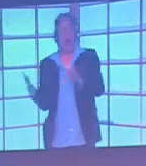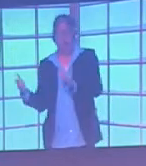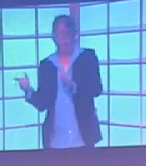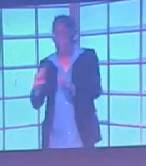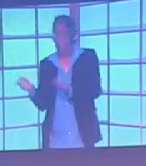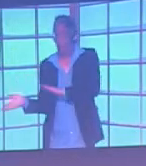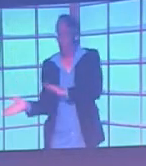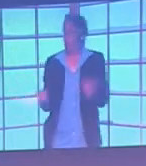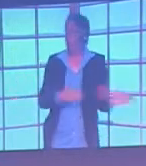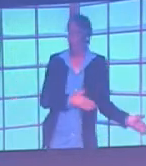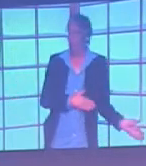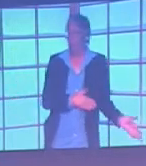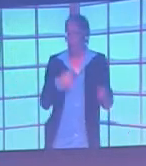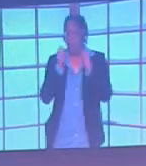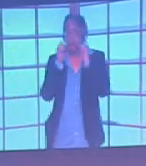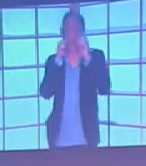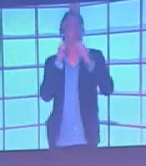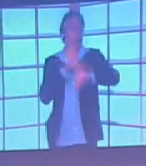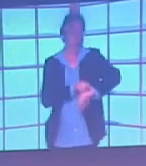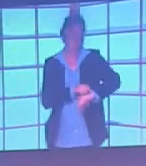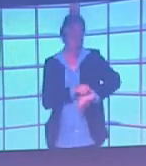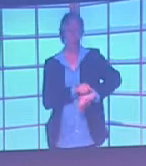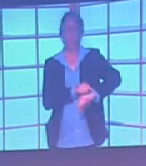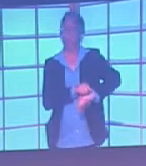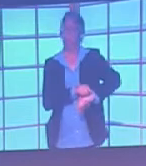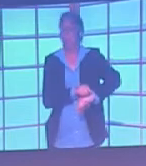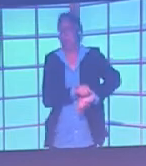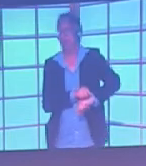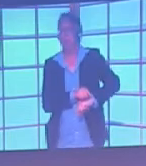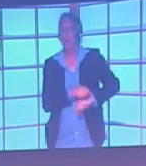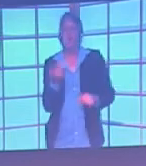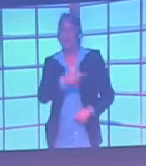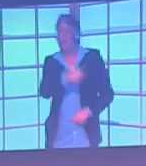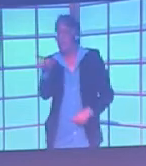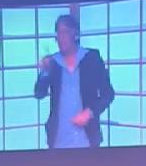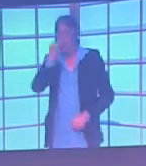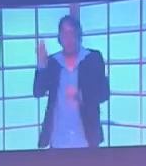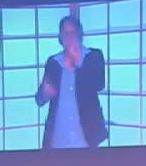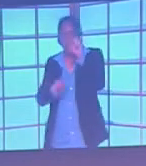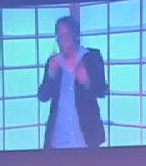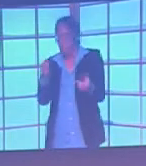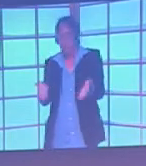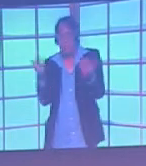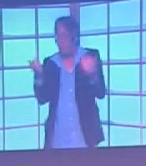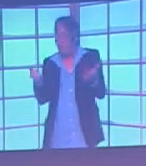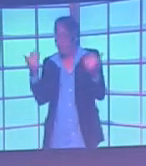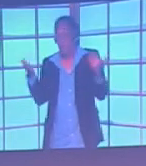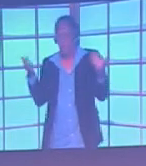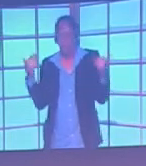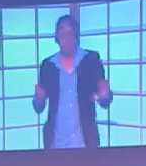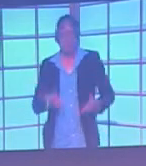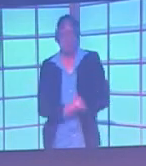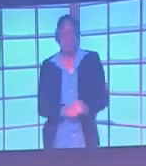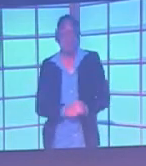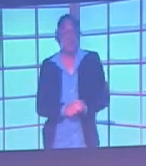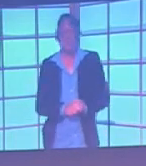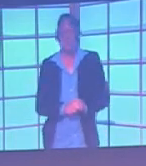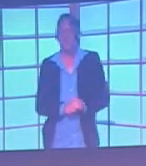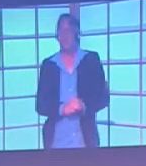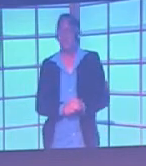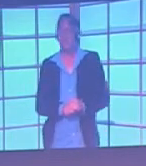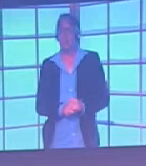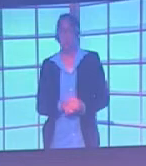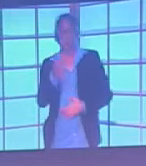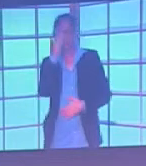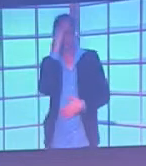if there are any other questions, I would be very pleased to welcome them. I'm sure there are,